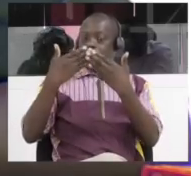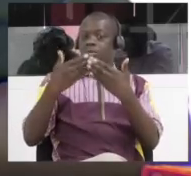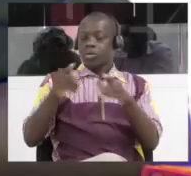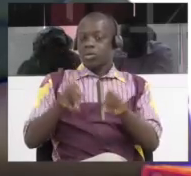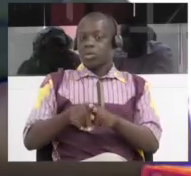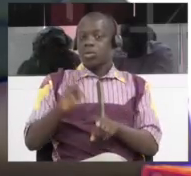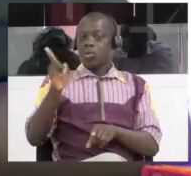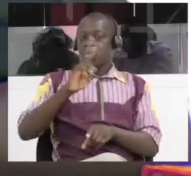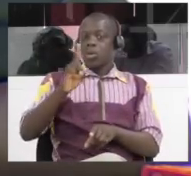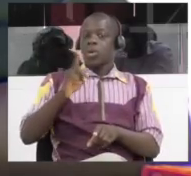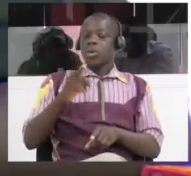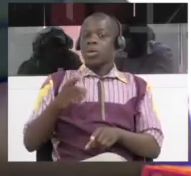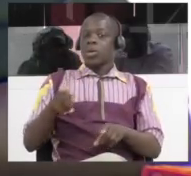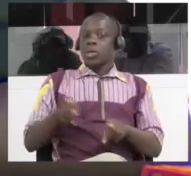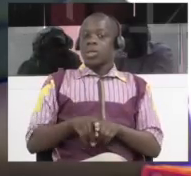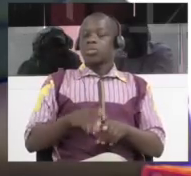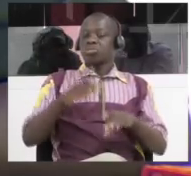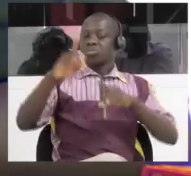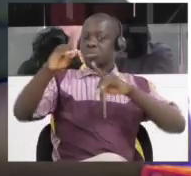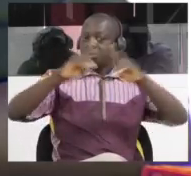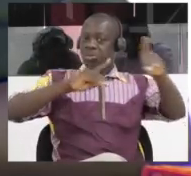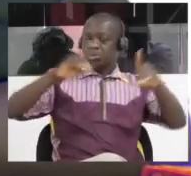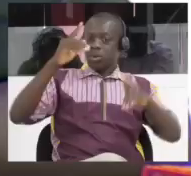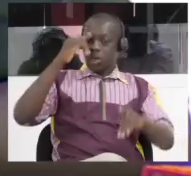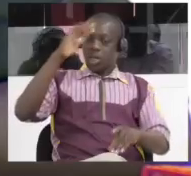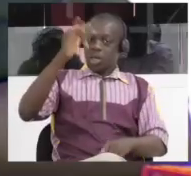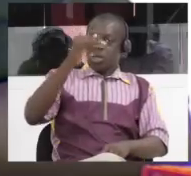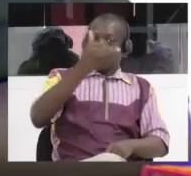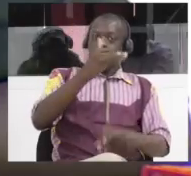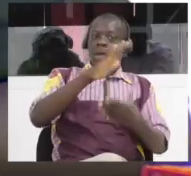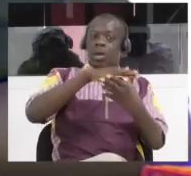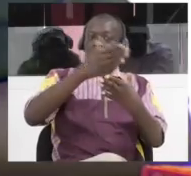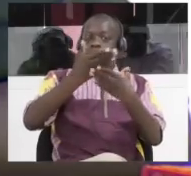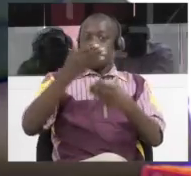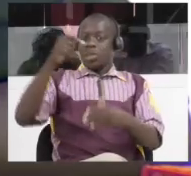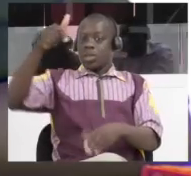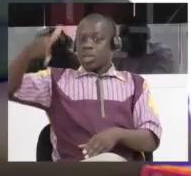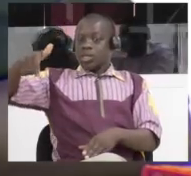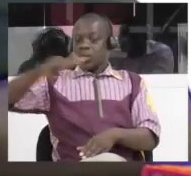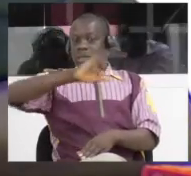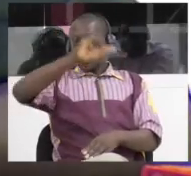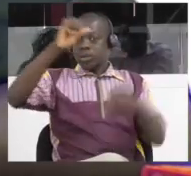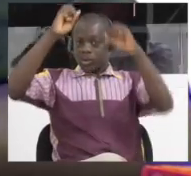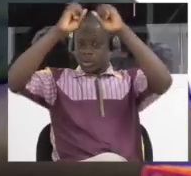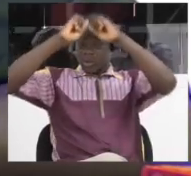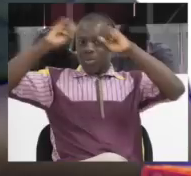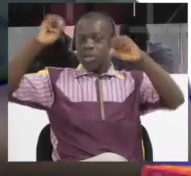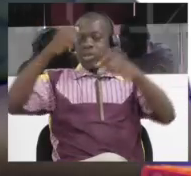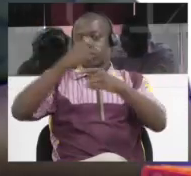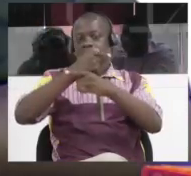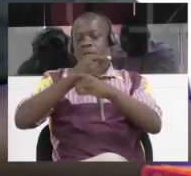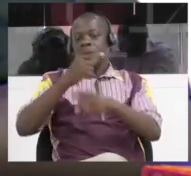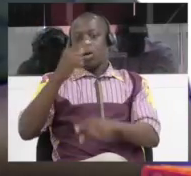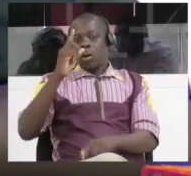the SOFA, what we call Status of Forces Agreement, between the government of the Gambia and Nigeria. But I